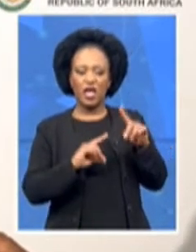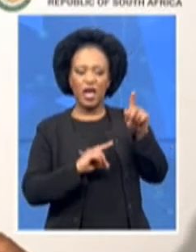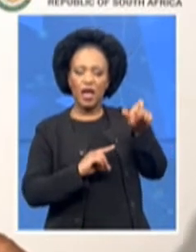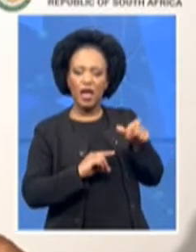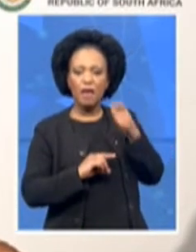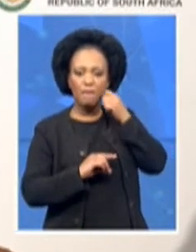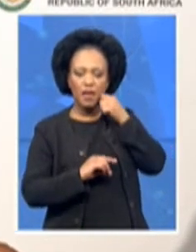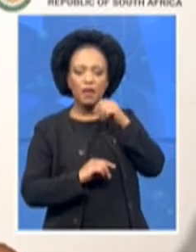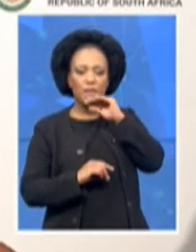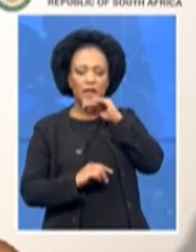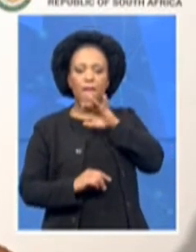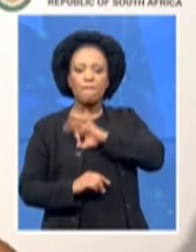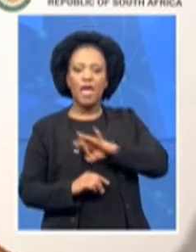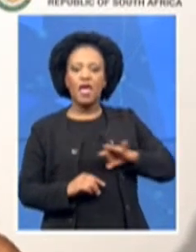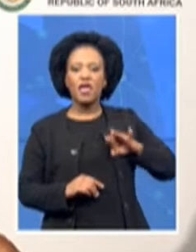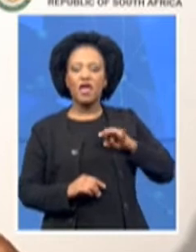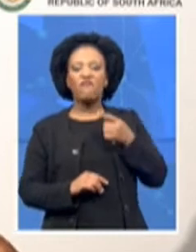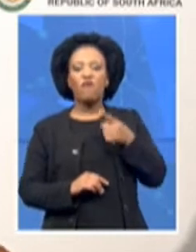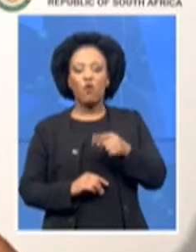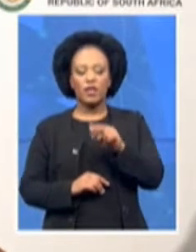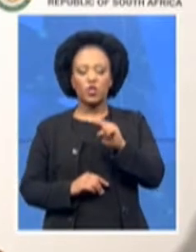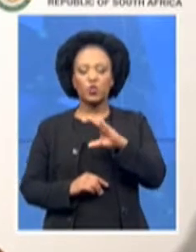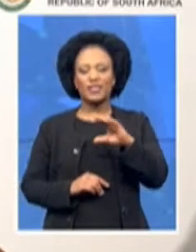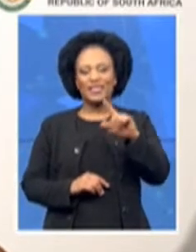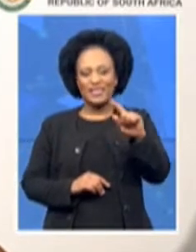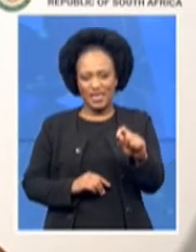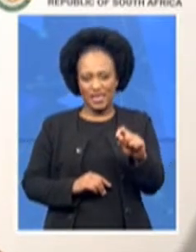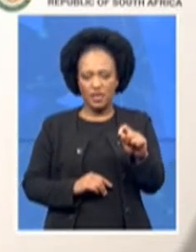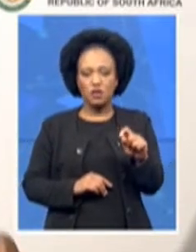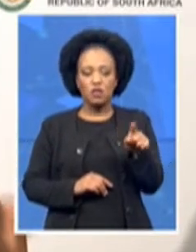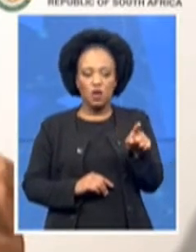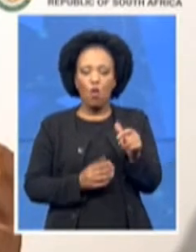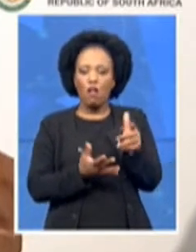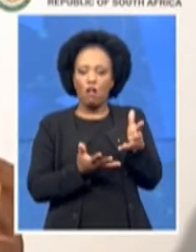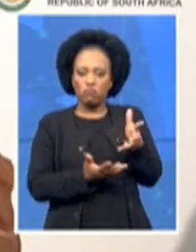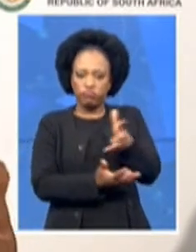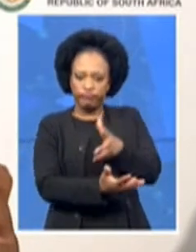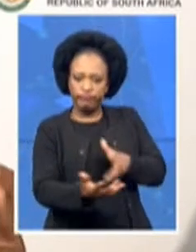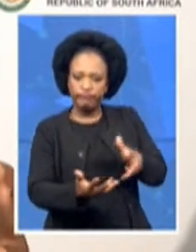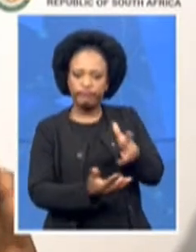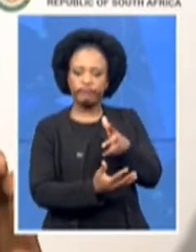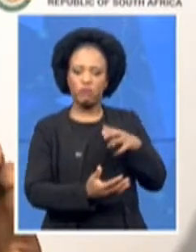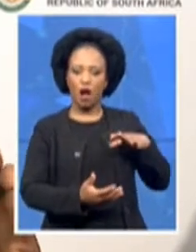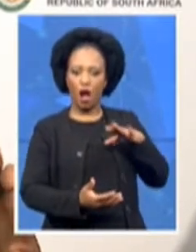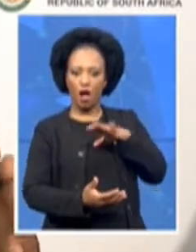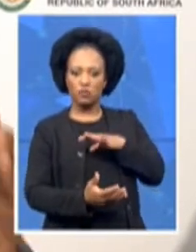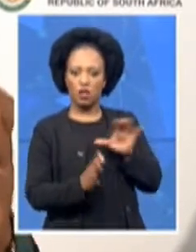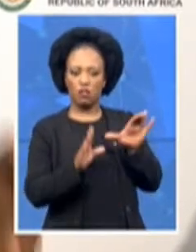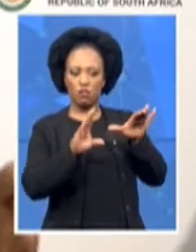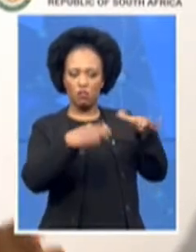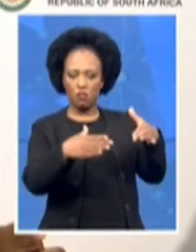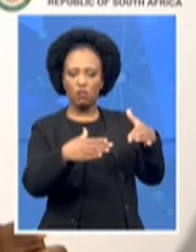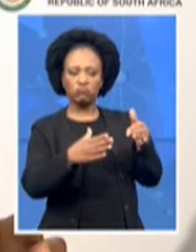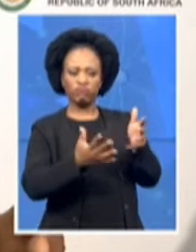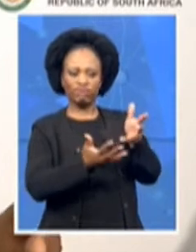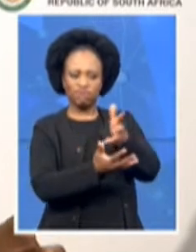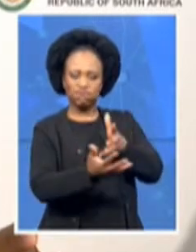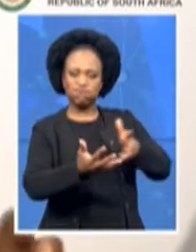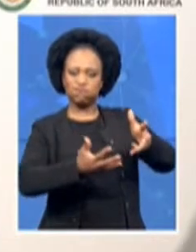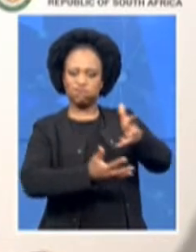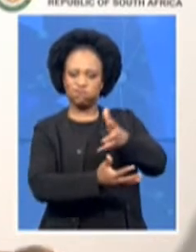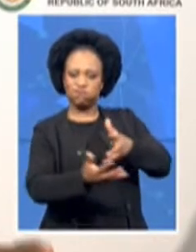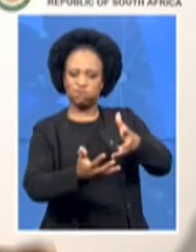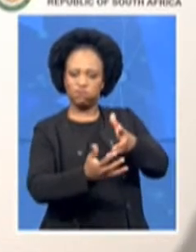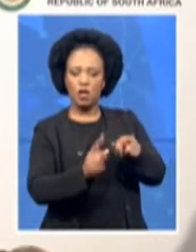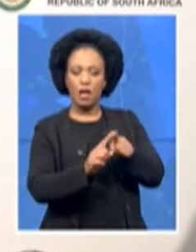they are going to discuss at the council, university council, and they will make, that's the body which makes policy for